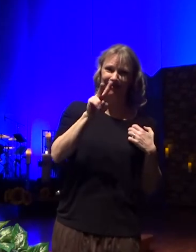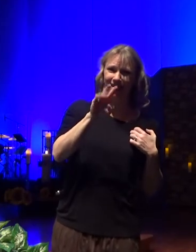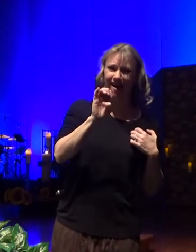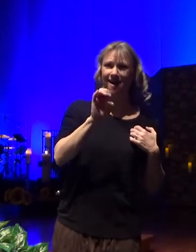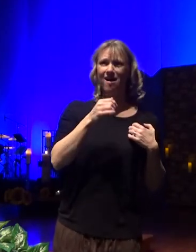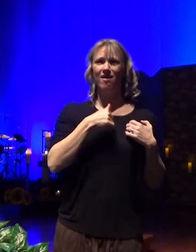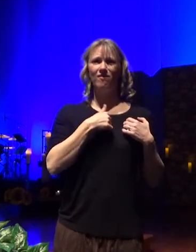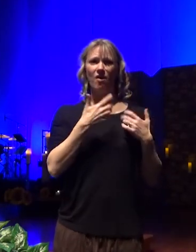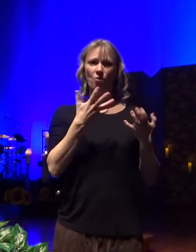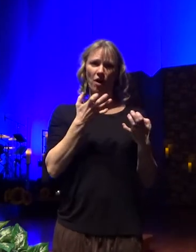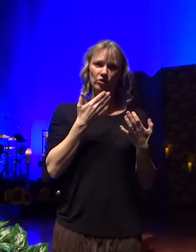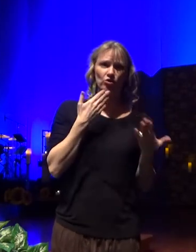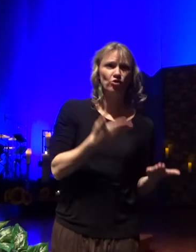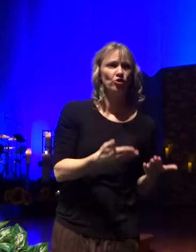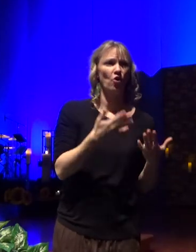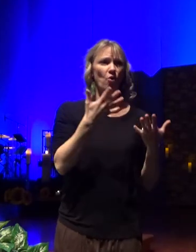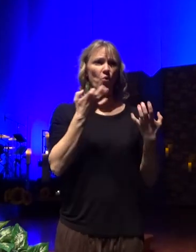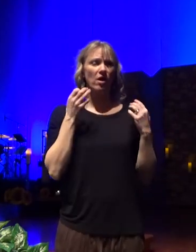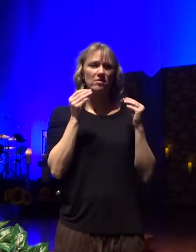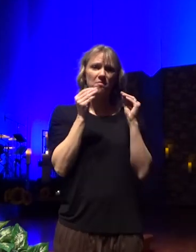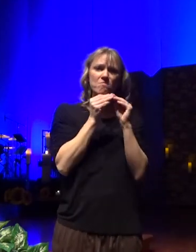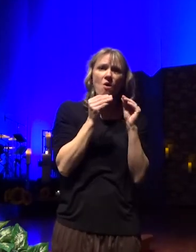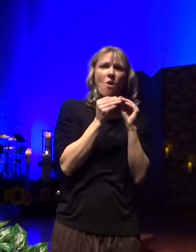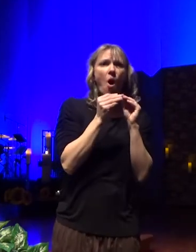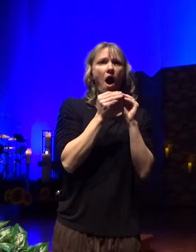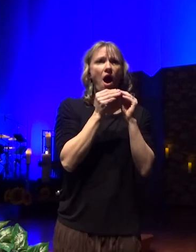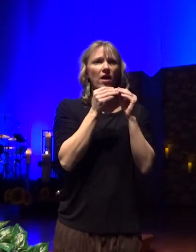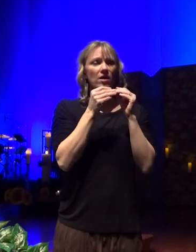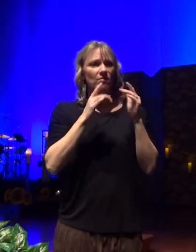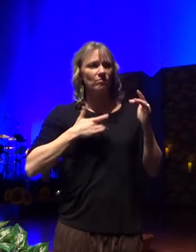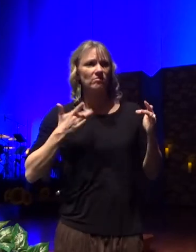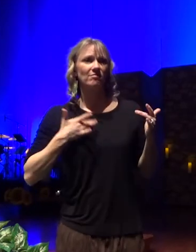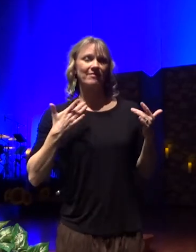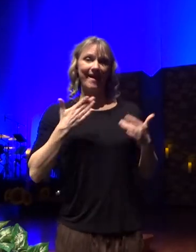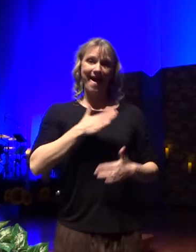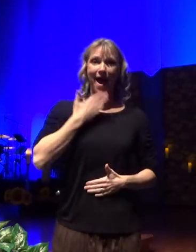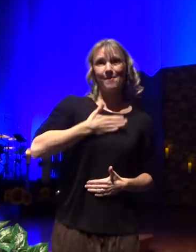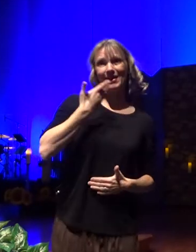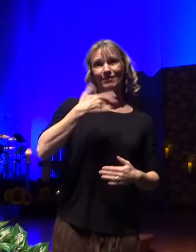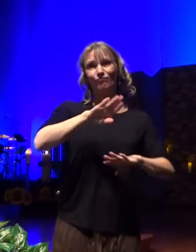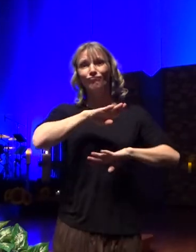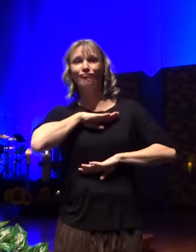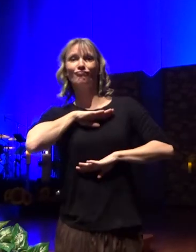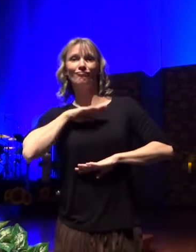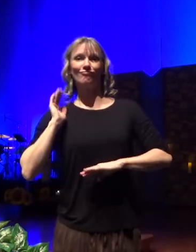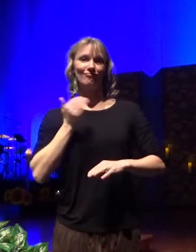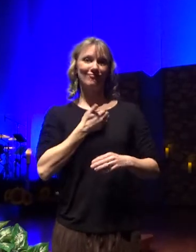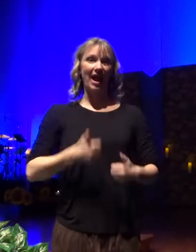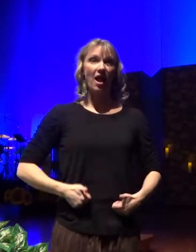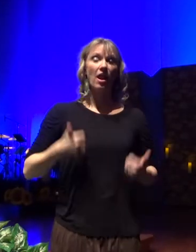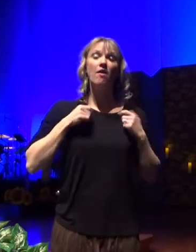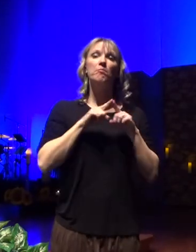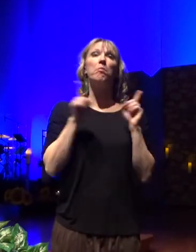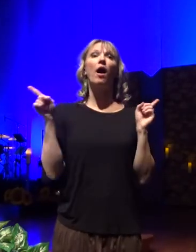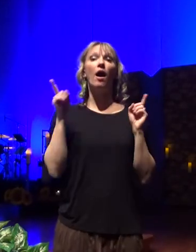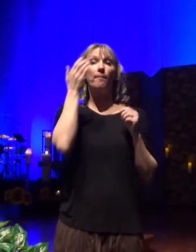The heart wants good. The heart wants a greater level and feeling of happiness and fulfillment in our lives. And yet